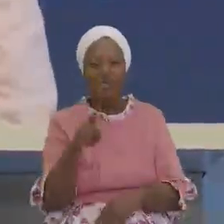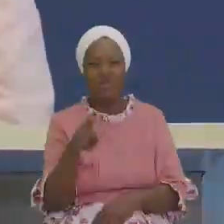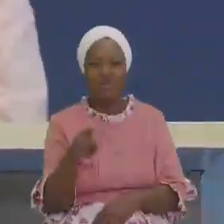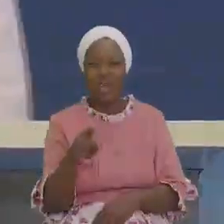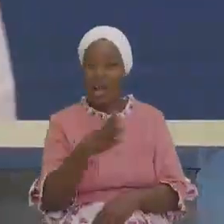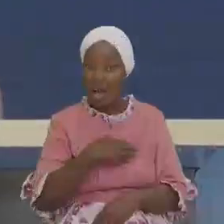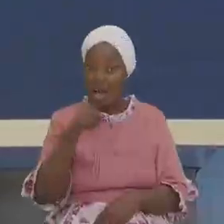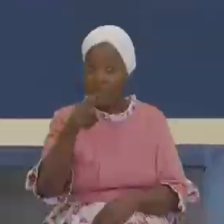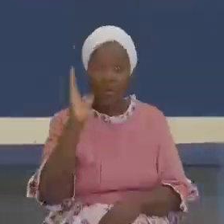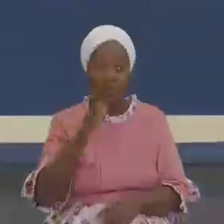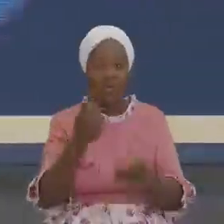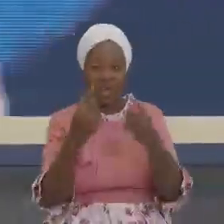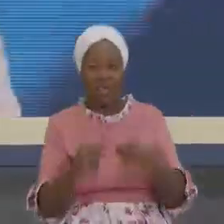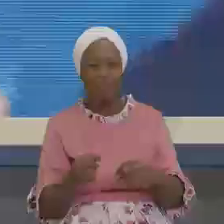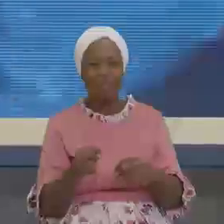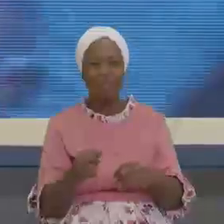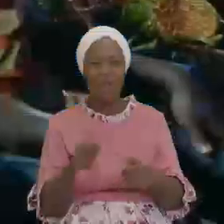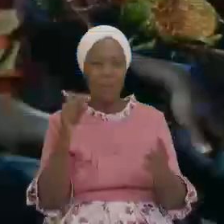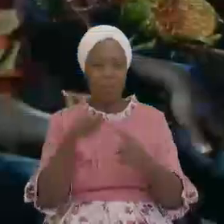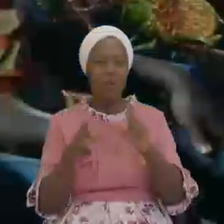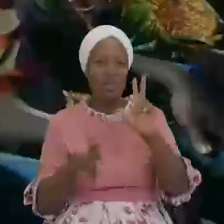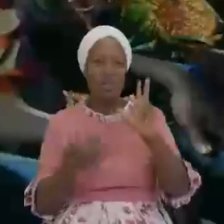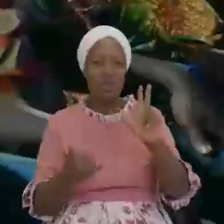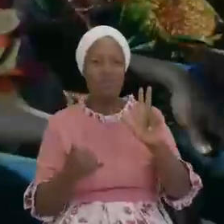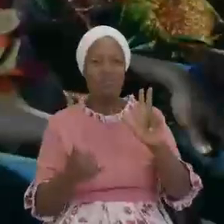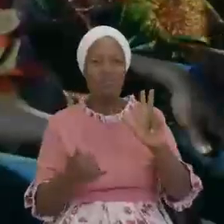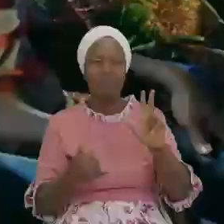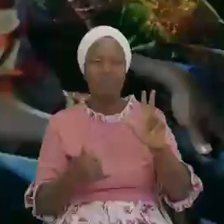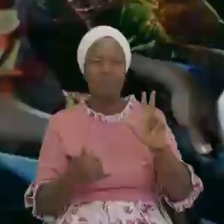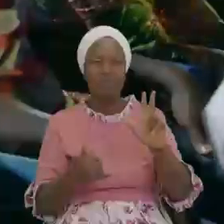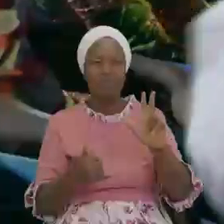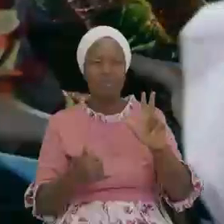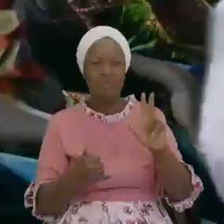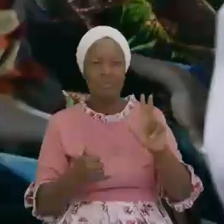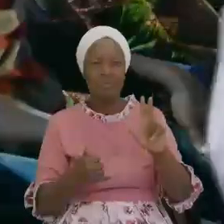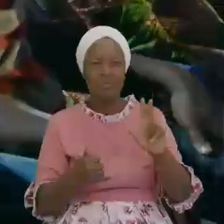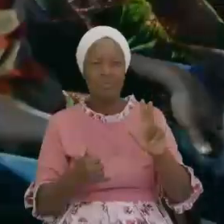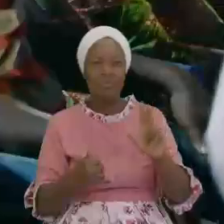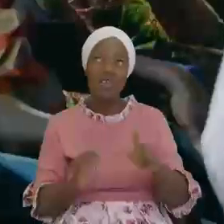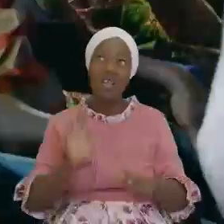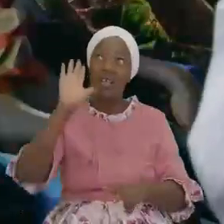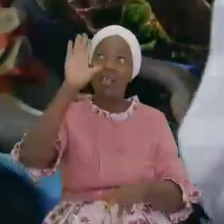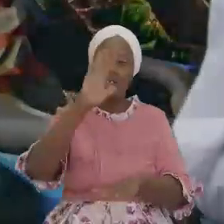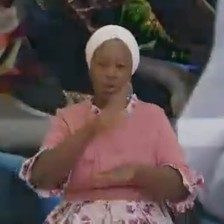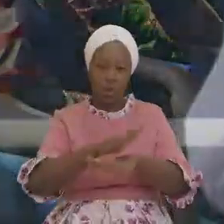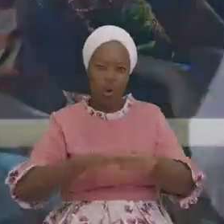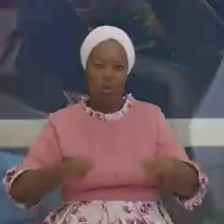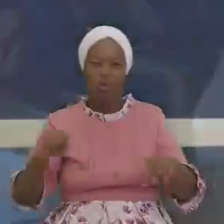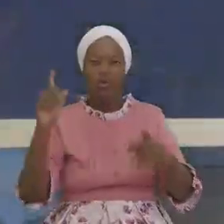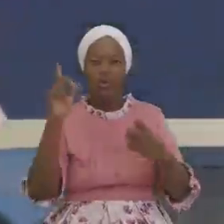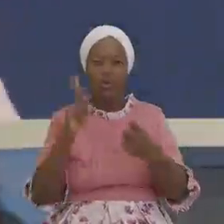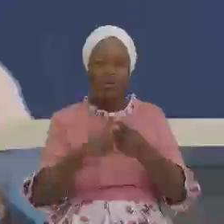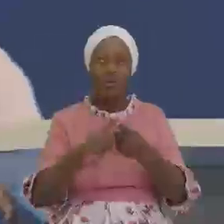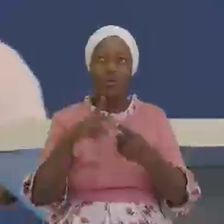will come. Point number three now, we're looking at his call to the